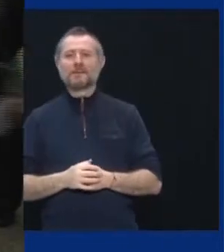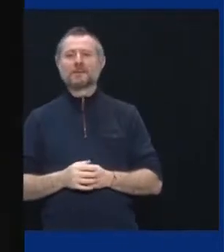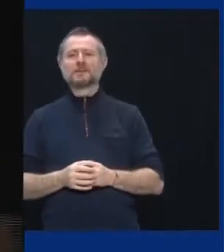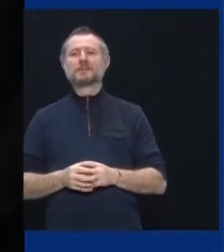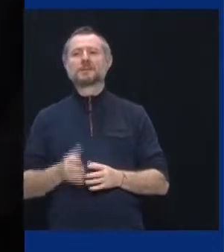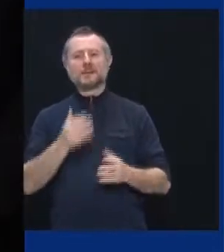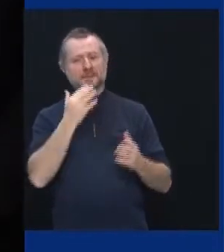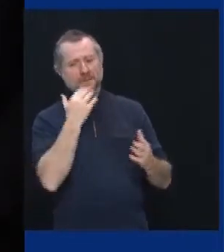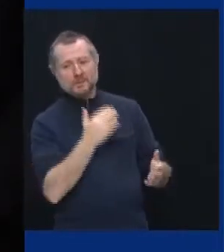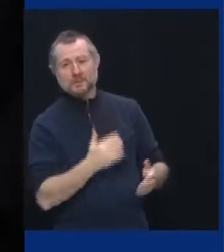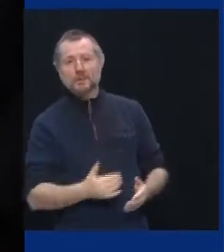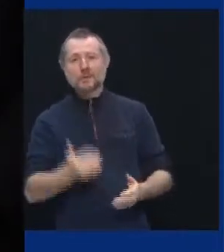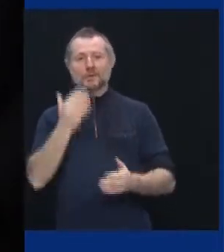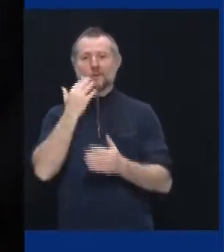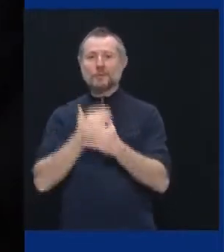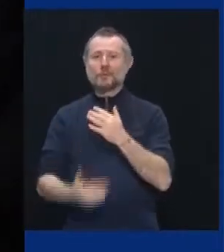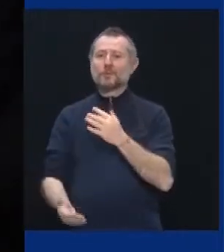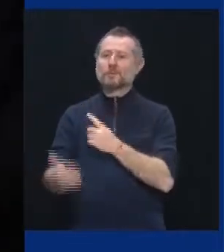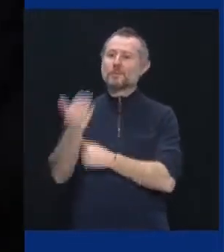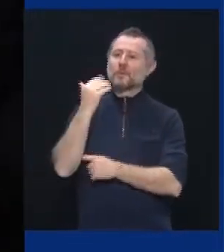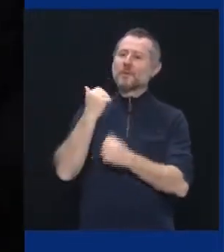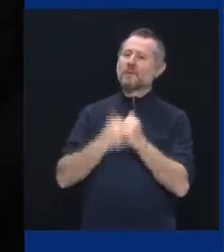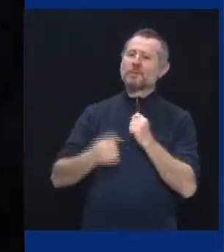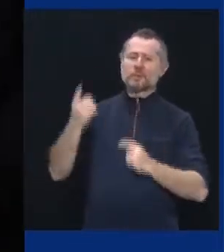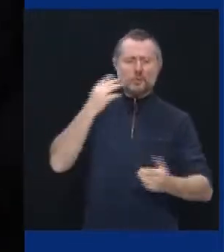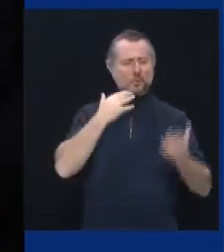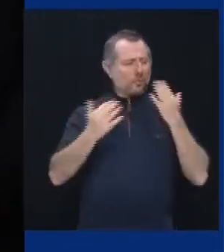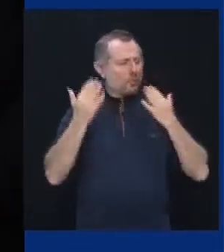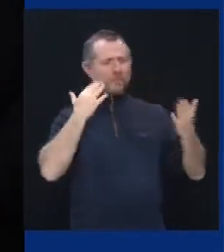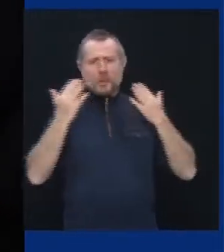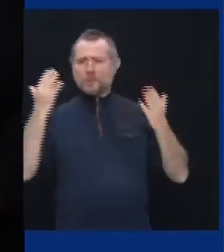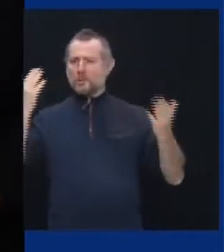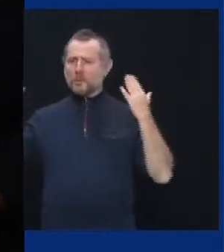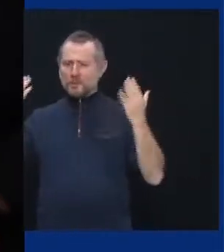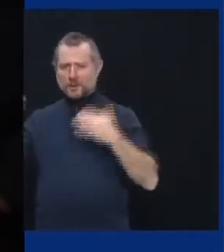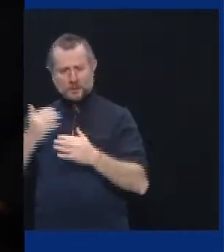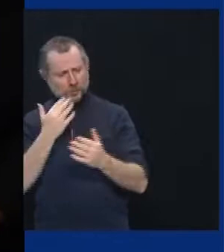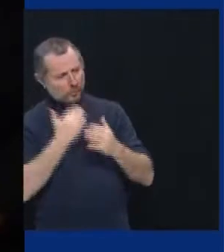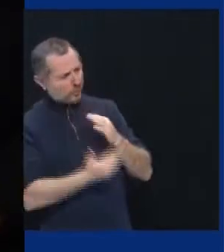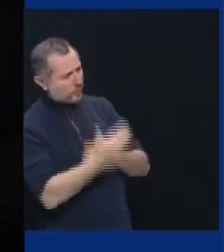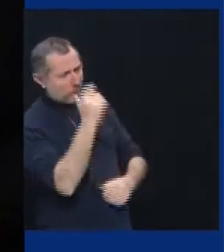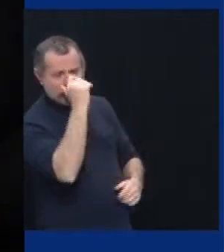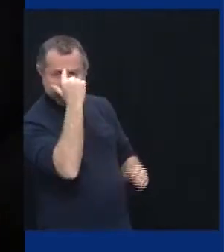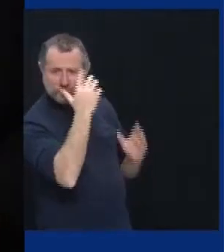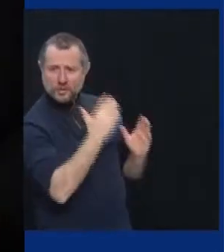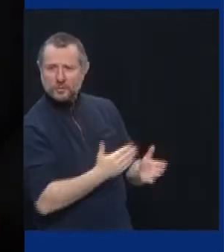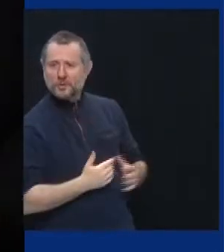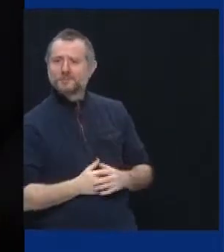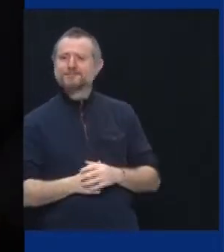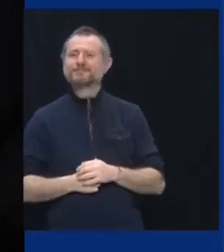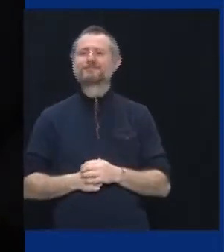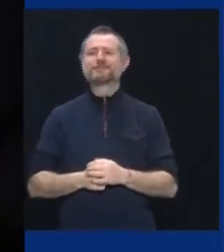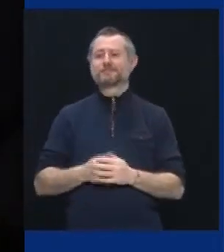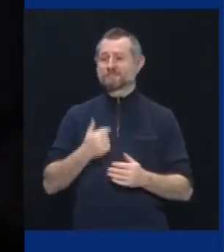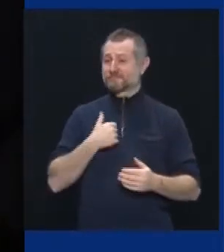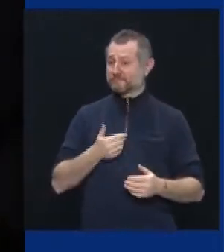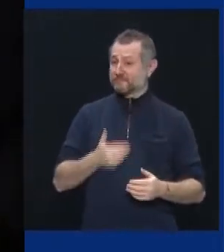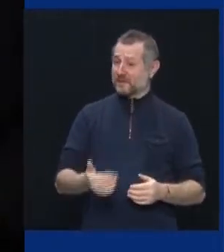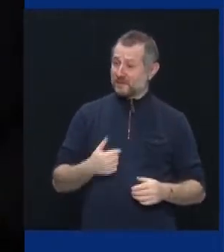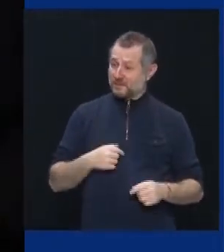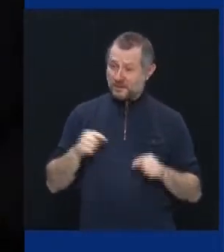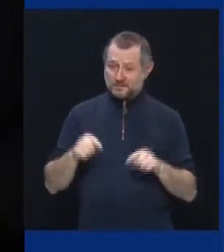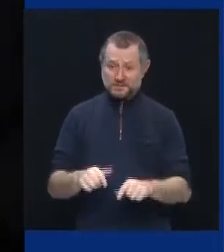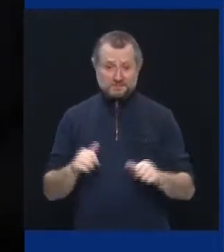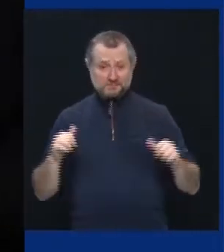Thank you. Good morning. Good morning. Good morning. Thank you, Governor Cuomo, for bringing us here today. And I